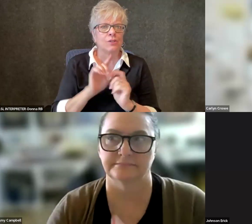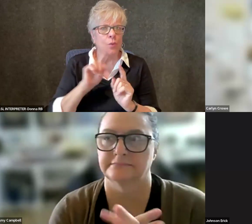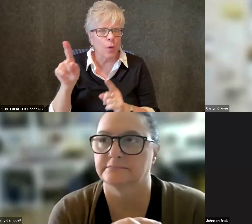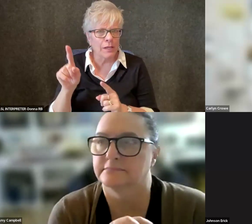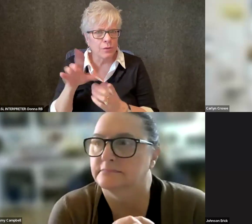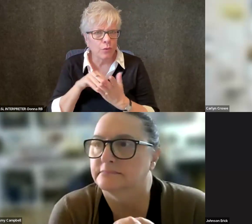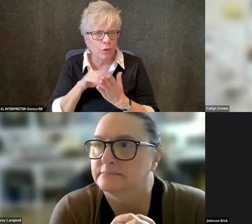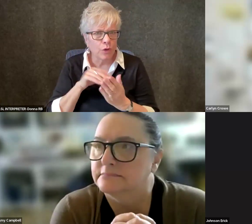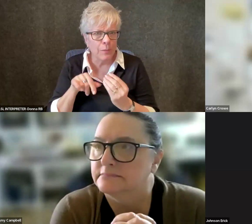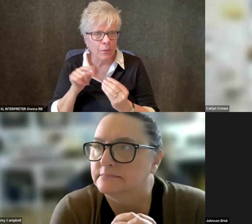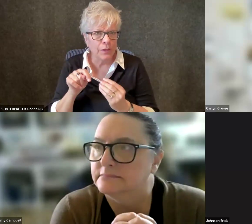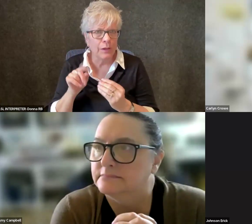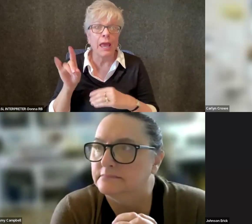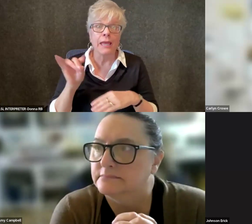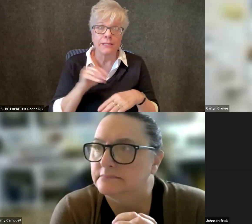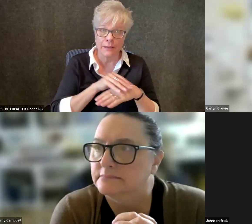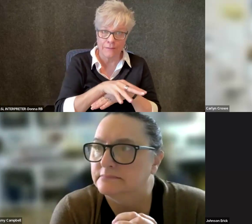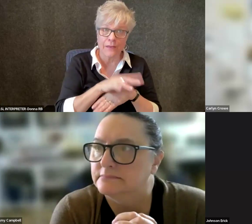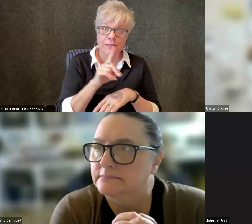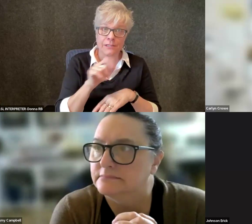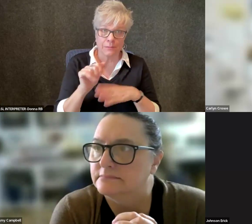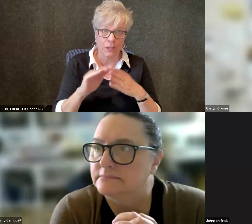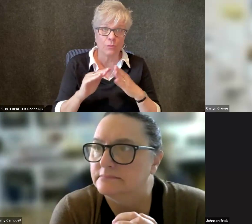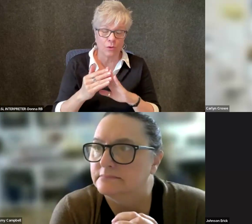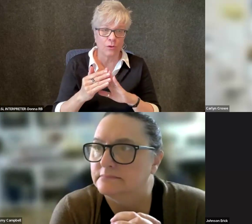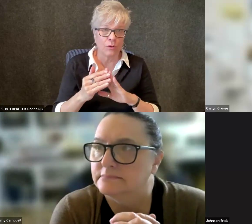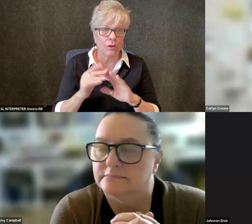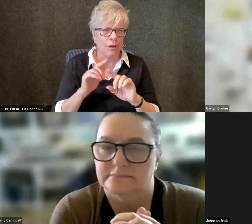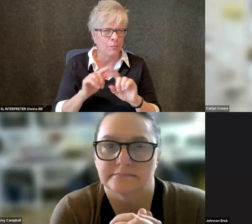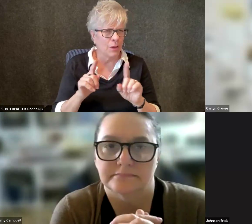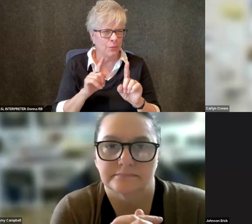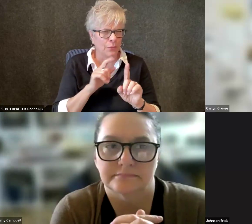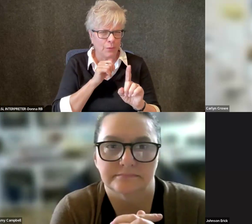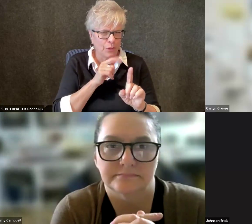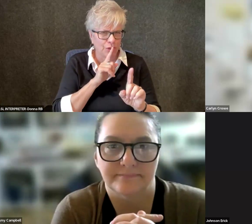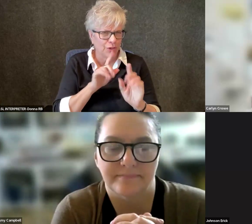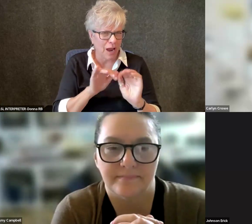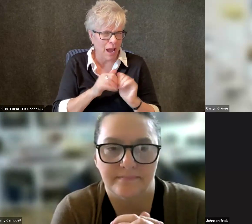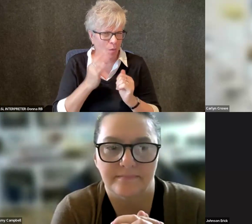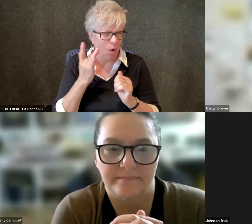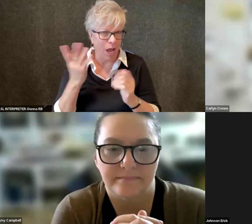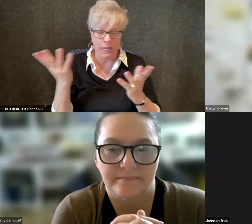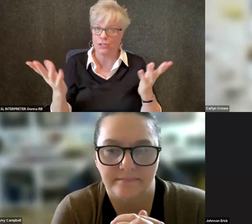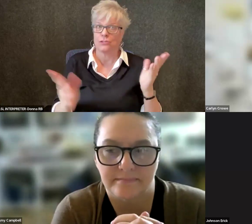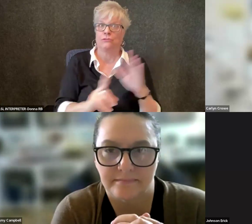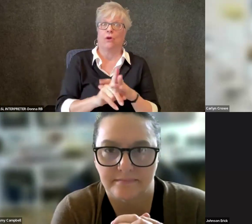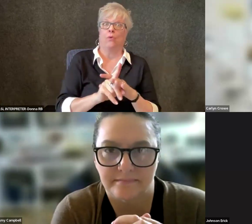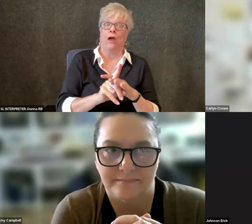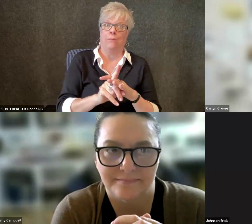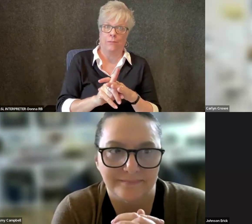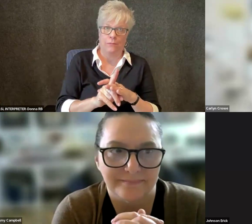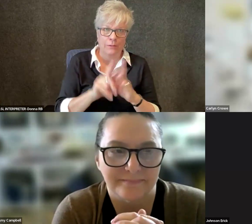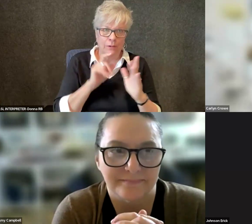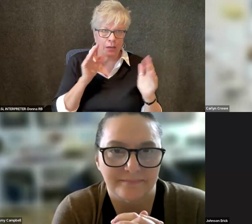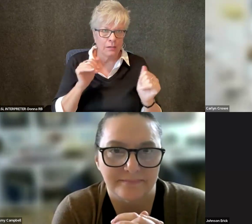it, and it did affect the disability community, but we weren't sure how, because it kind of came out of the blue and just a subcommittee